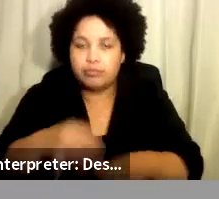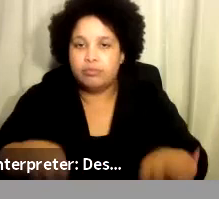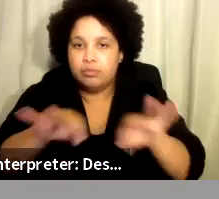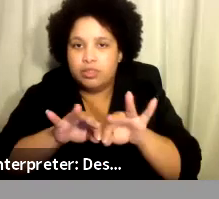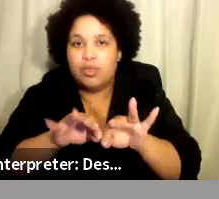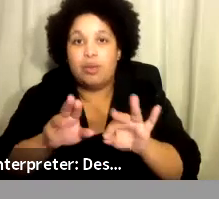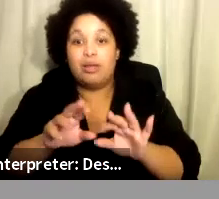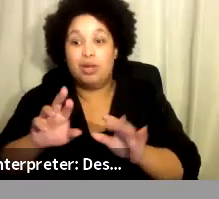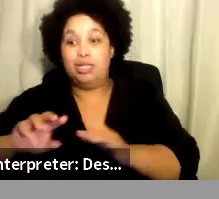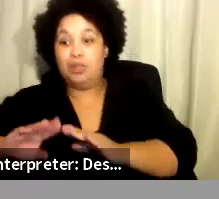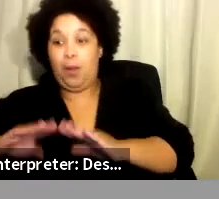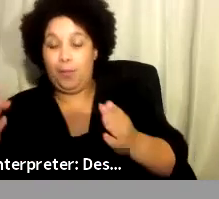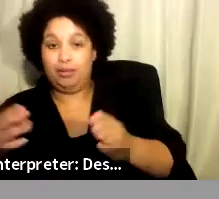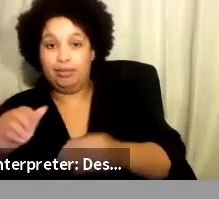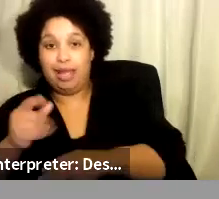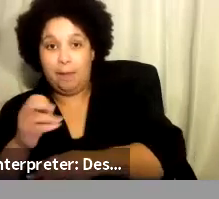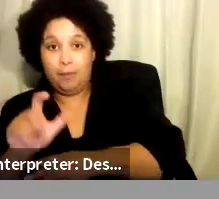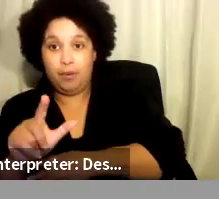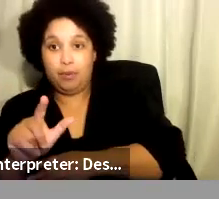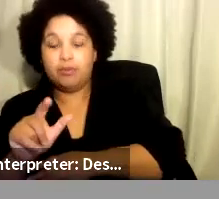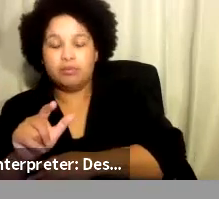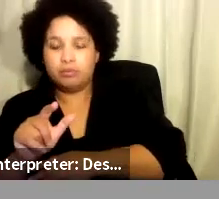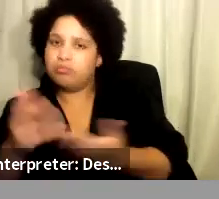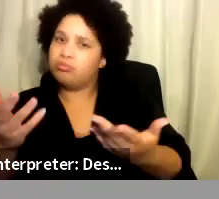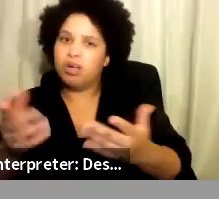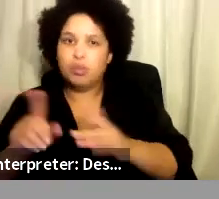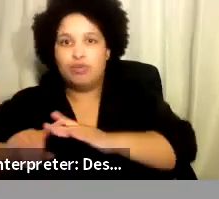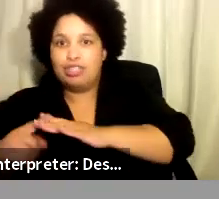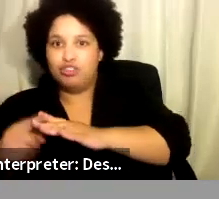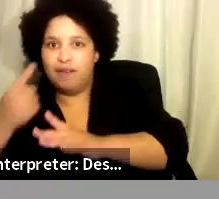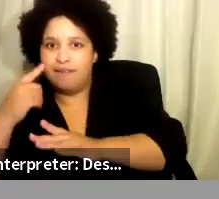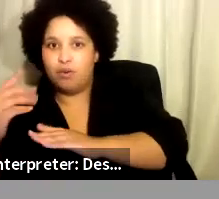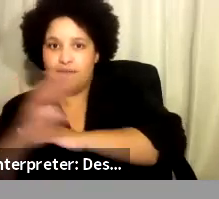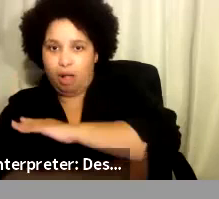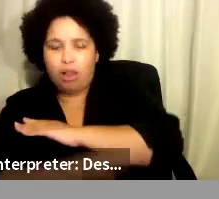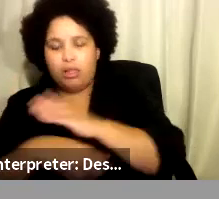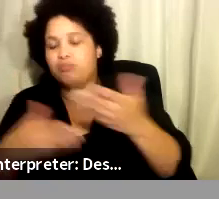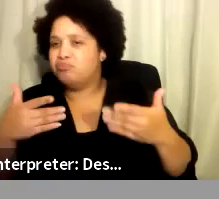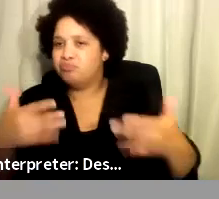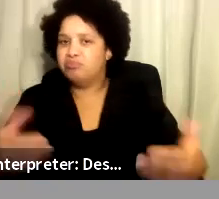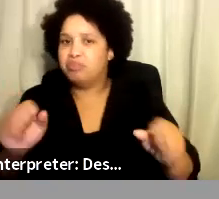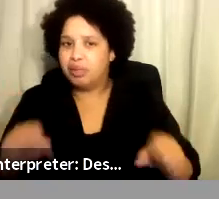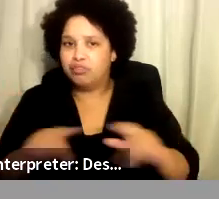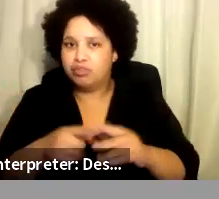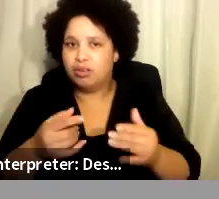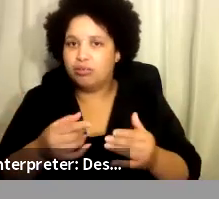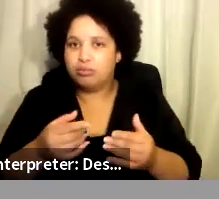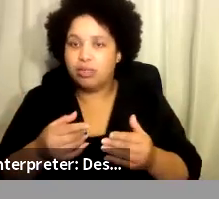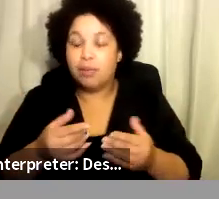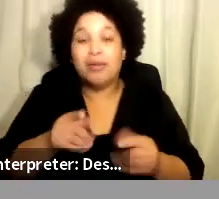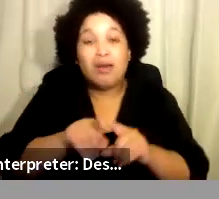ready to enroll. But absolutely, you can start. You can enroll now for this school year.